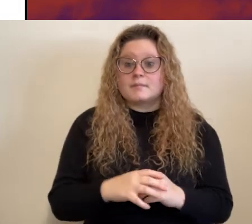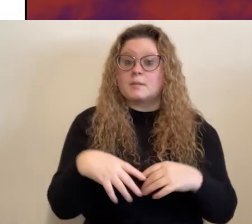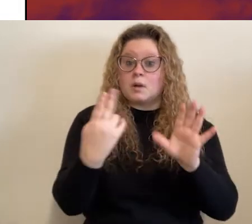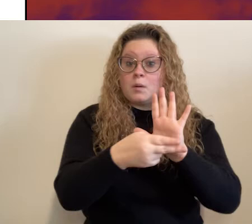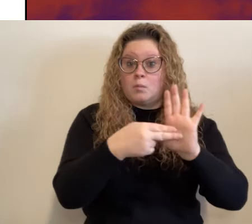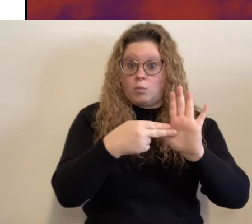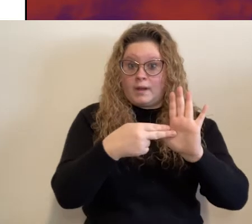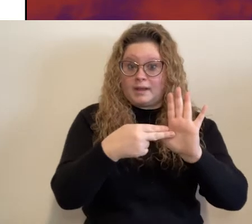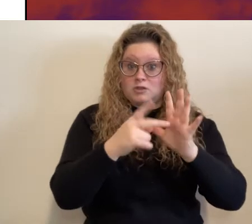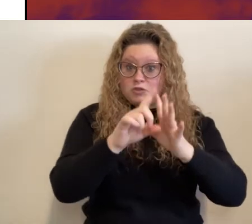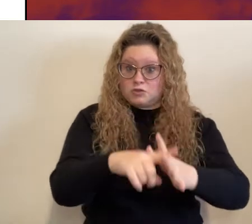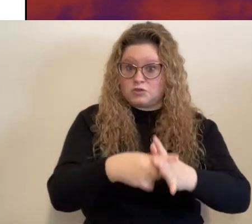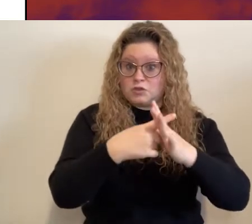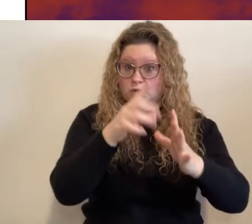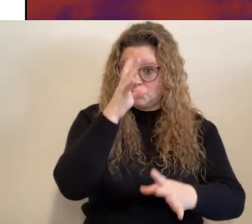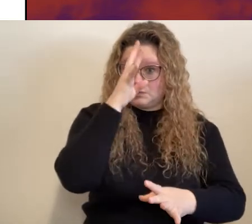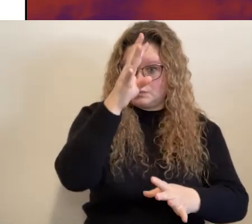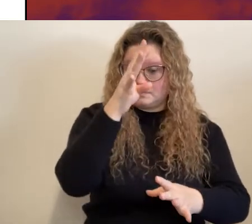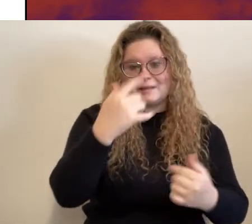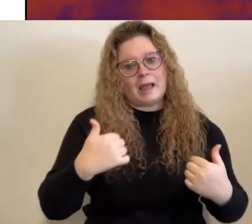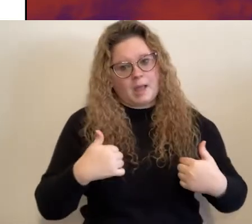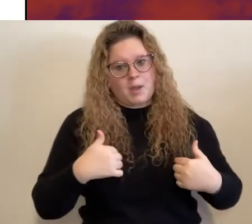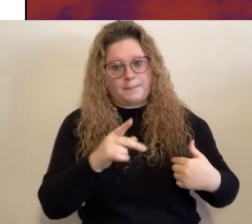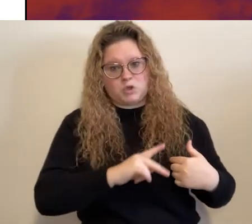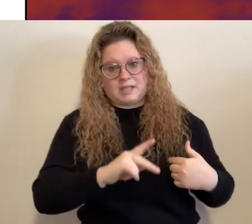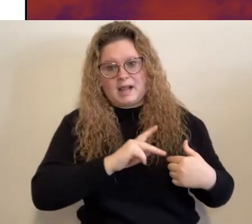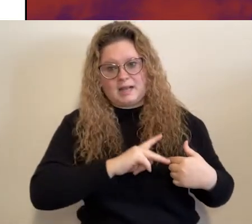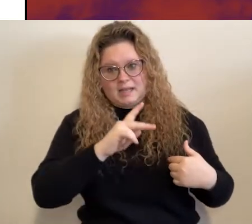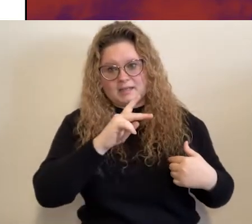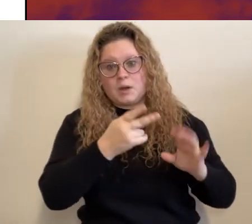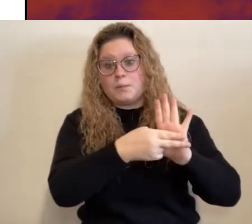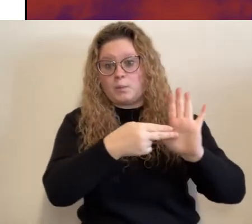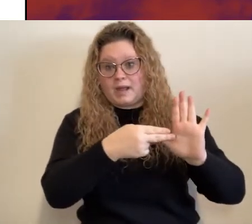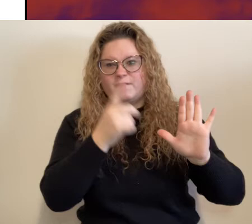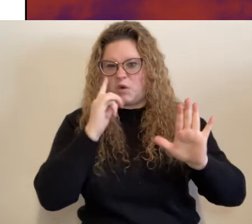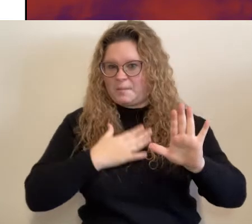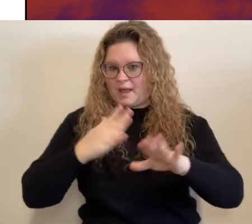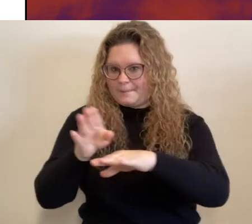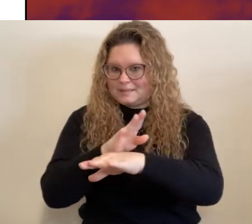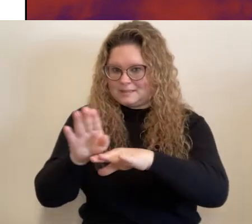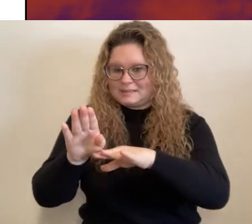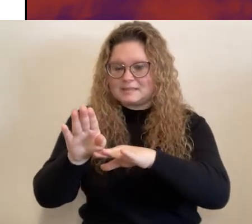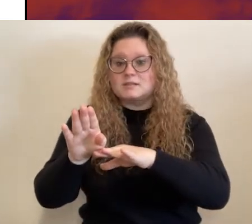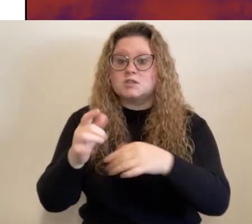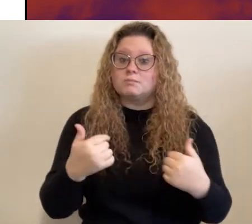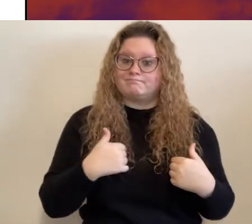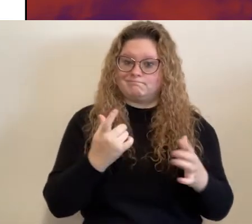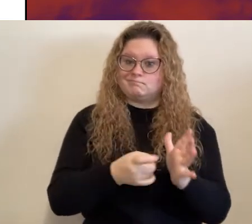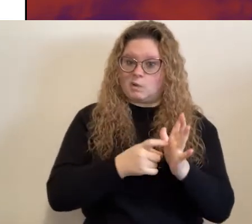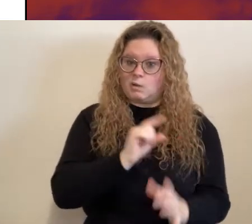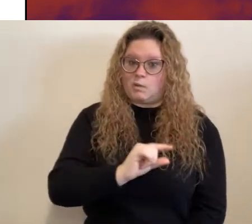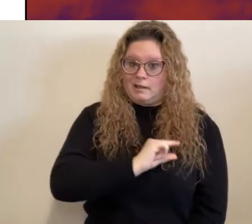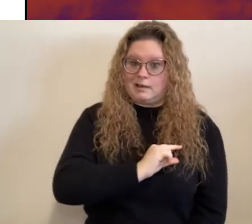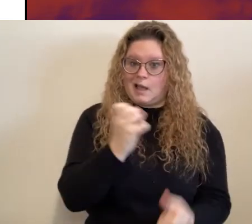a personality brand. So I'm a lifestyle brand for the business. So I need to have quality and quantity because I always have